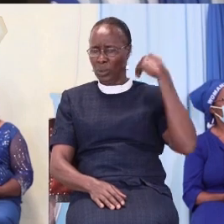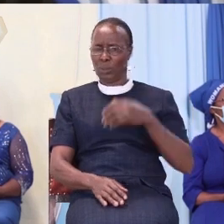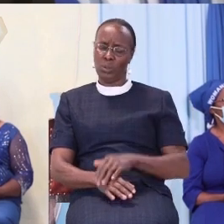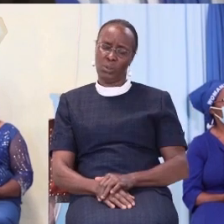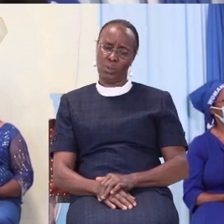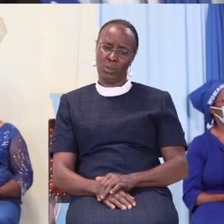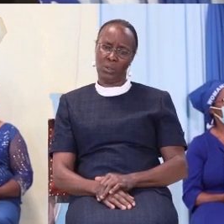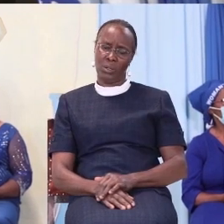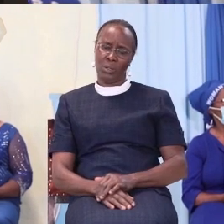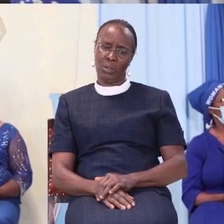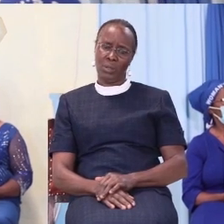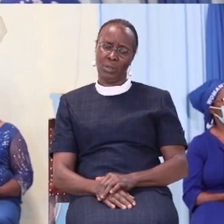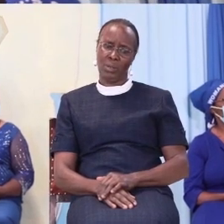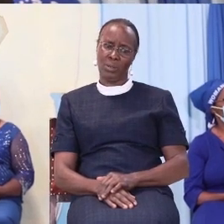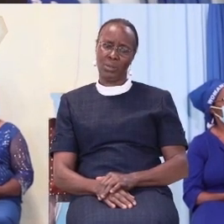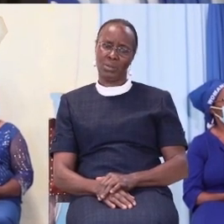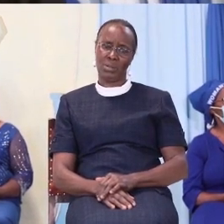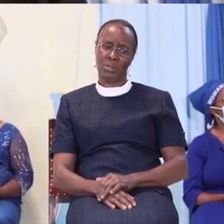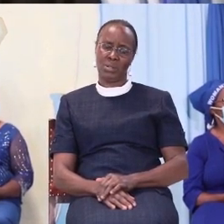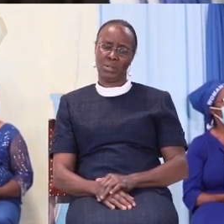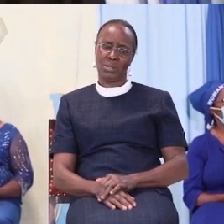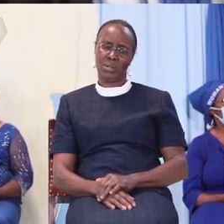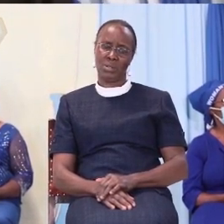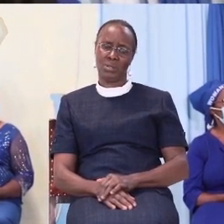Do I say they are also born before you?